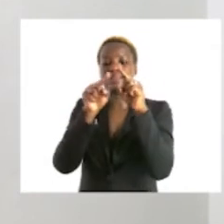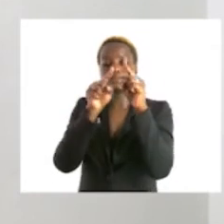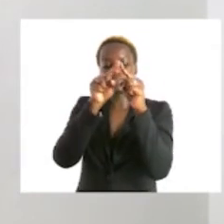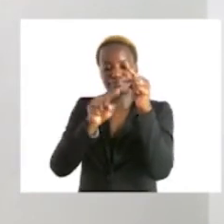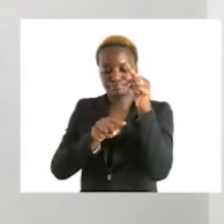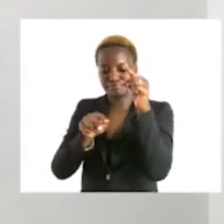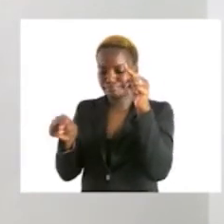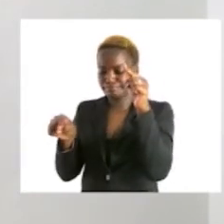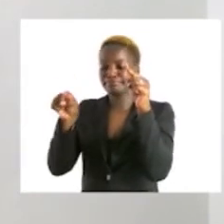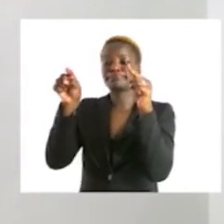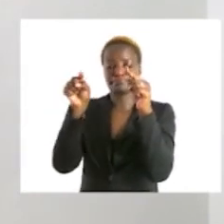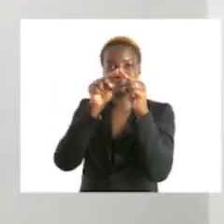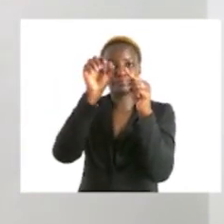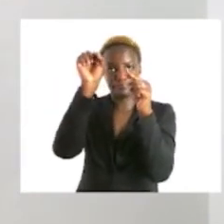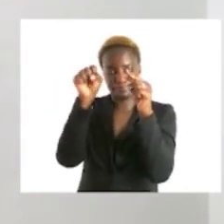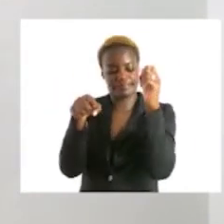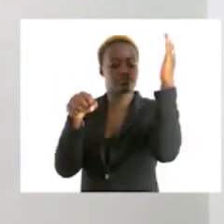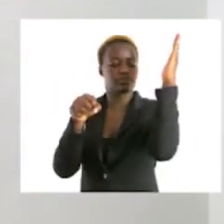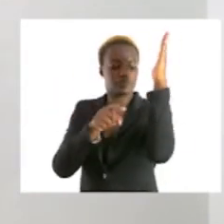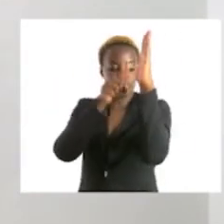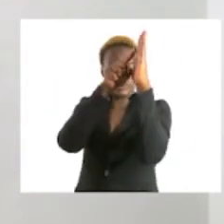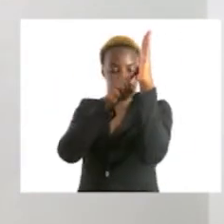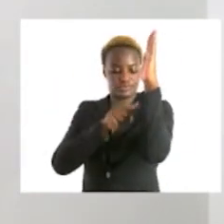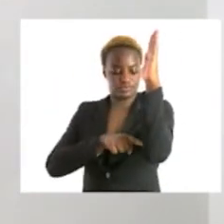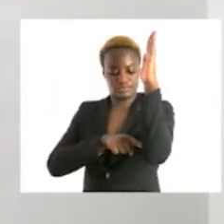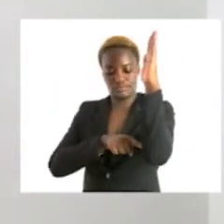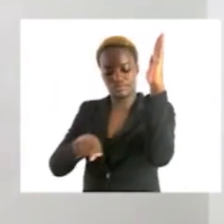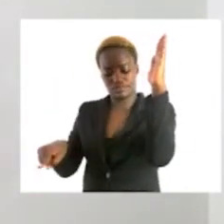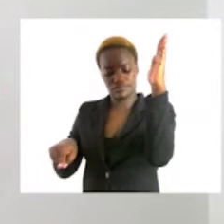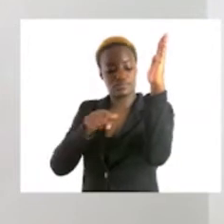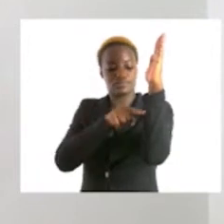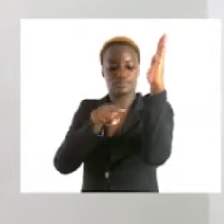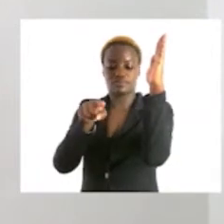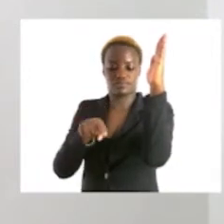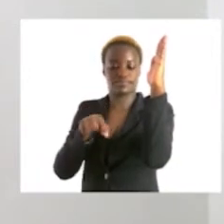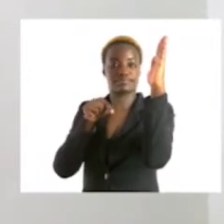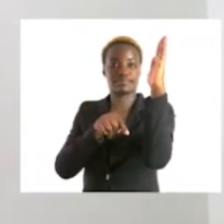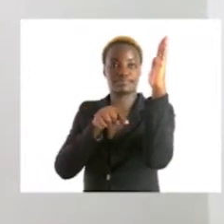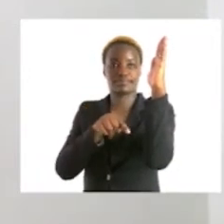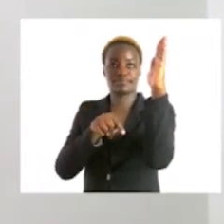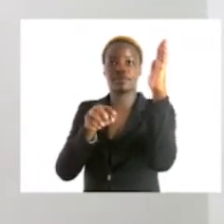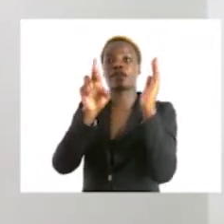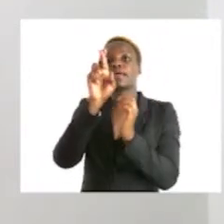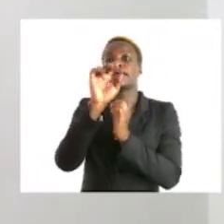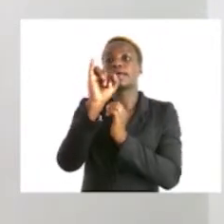two lines, this one is called the right angle. So let's quickly go back to our